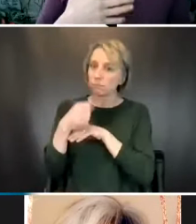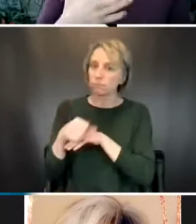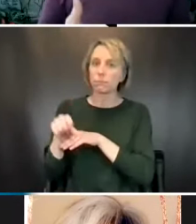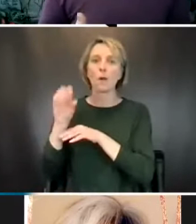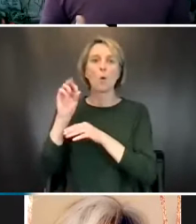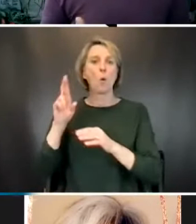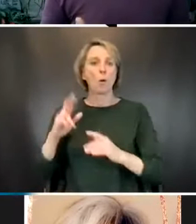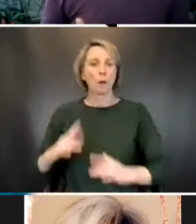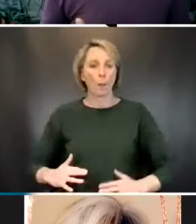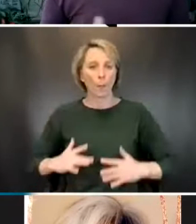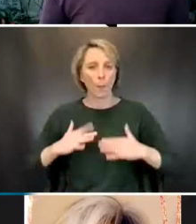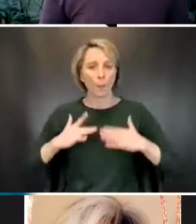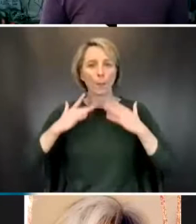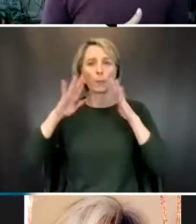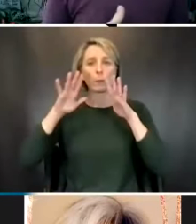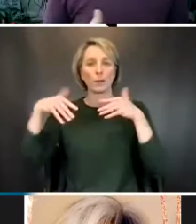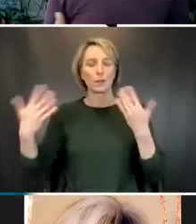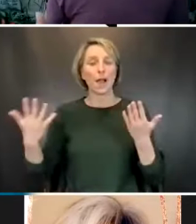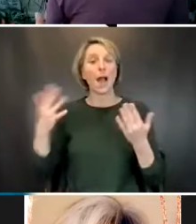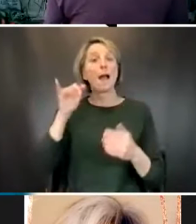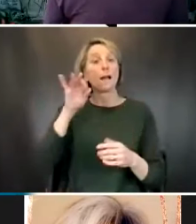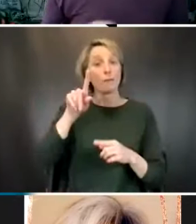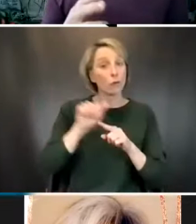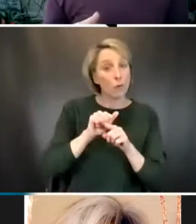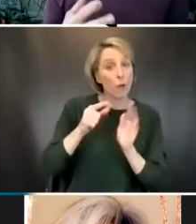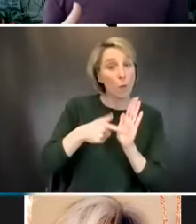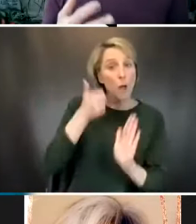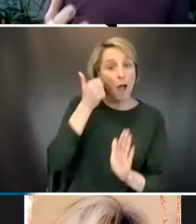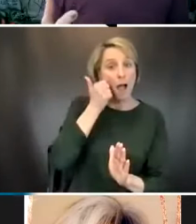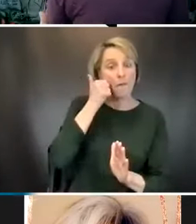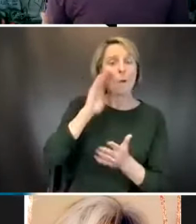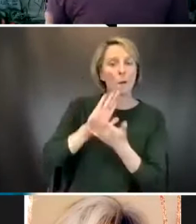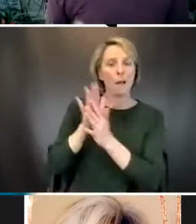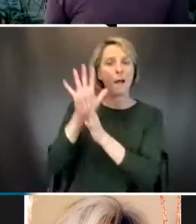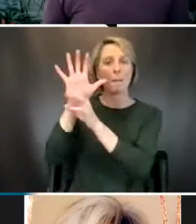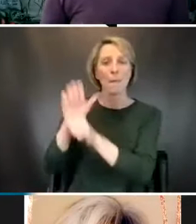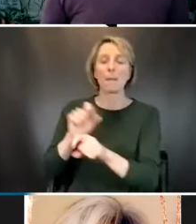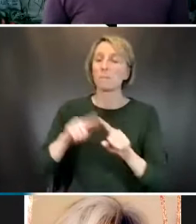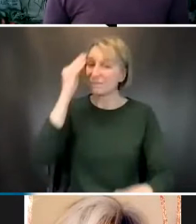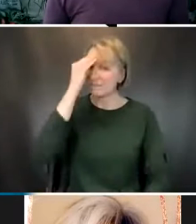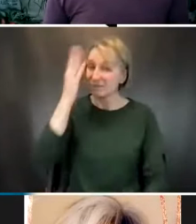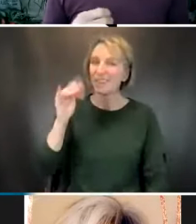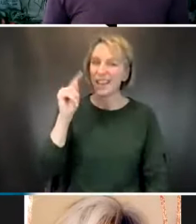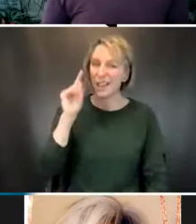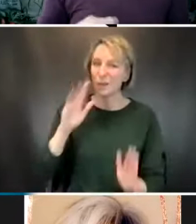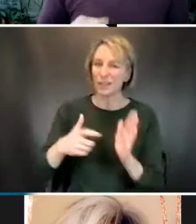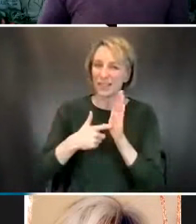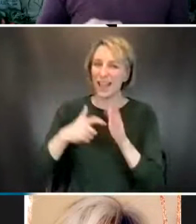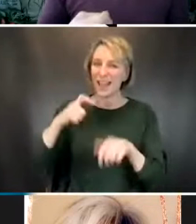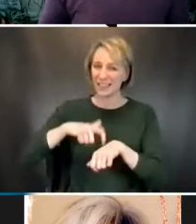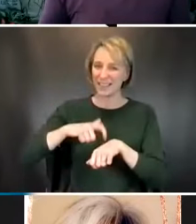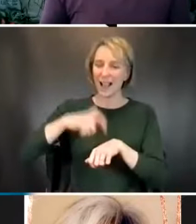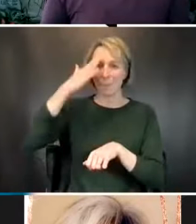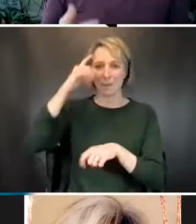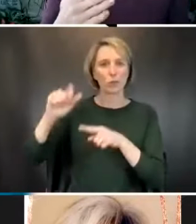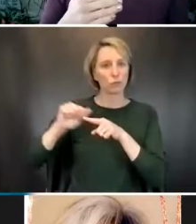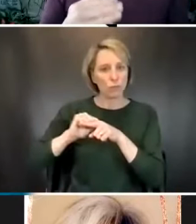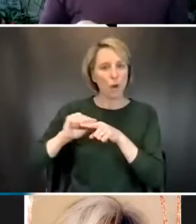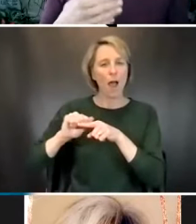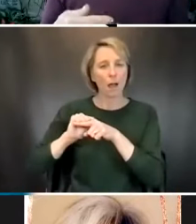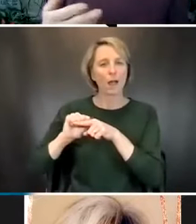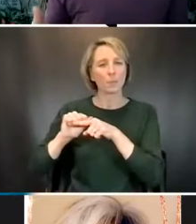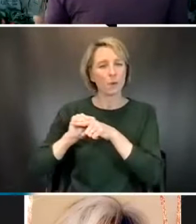it super accessible no matter where you are. It does take some time because it is a practice that you want